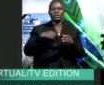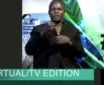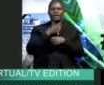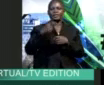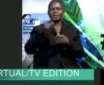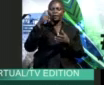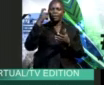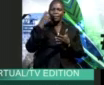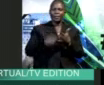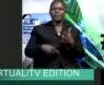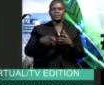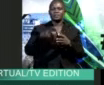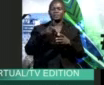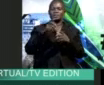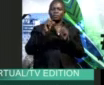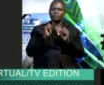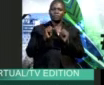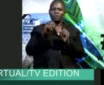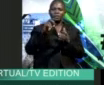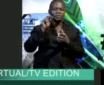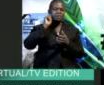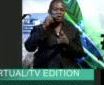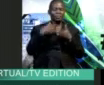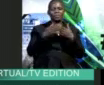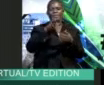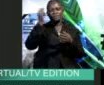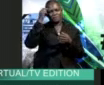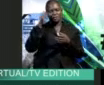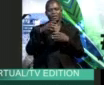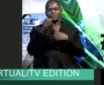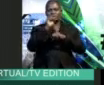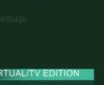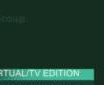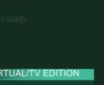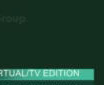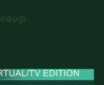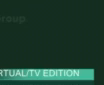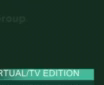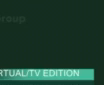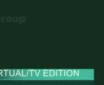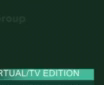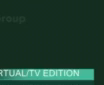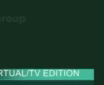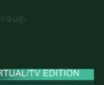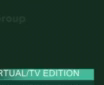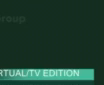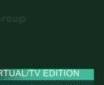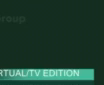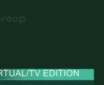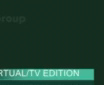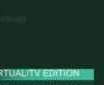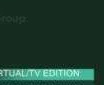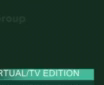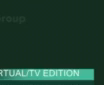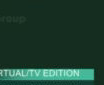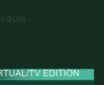think they are suffering on the short term, but on the long term, what we are doing today as